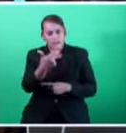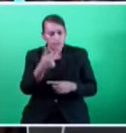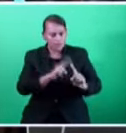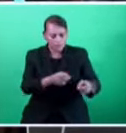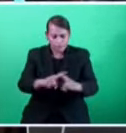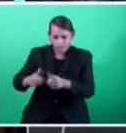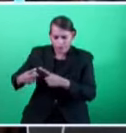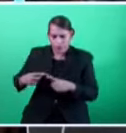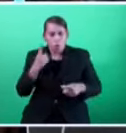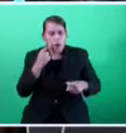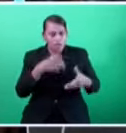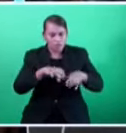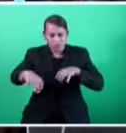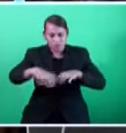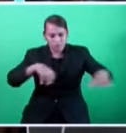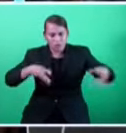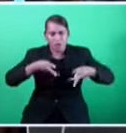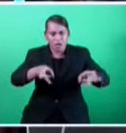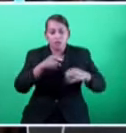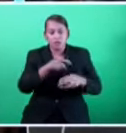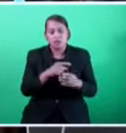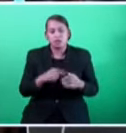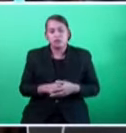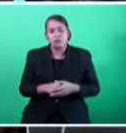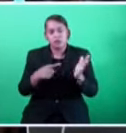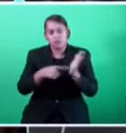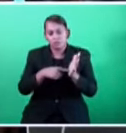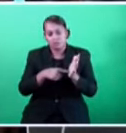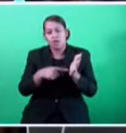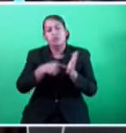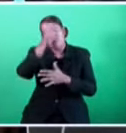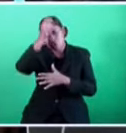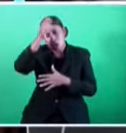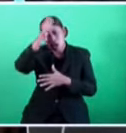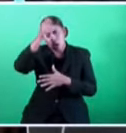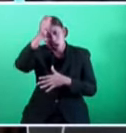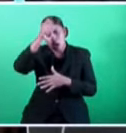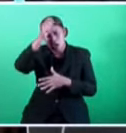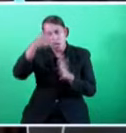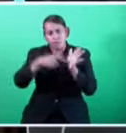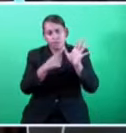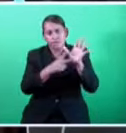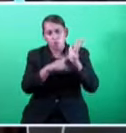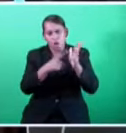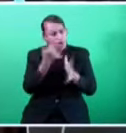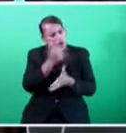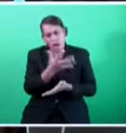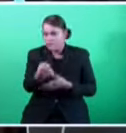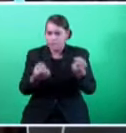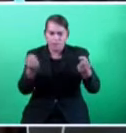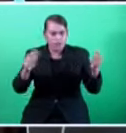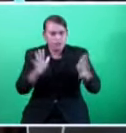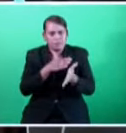waterways. Yangara Creek in Tabua, 4 kilometers, Mr. Speaker said, will be desilting. We've got confirmed express of interest. We're now working